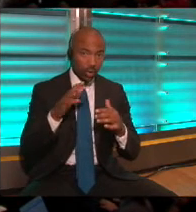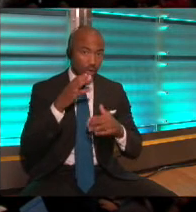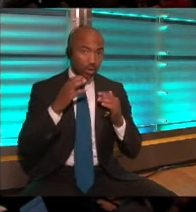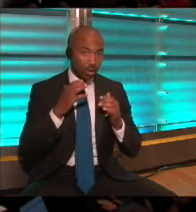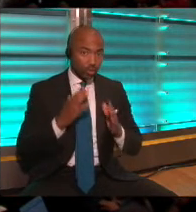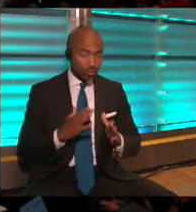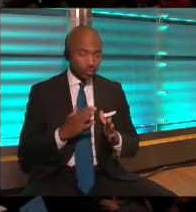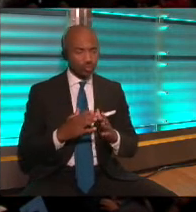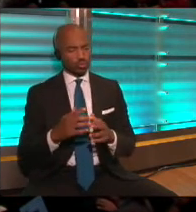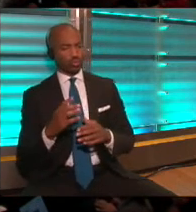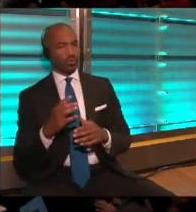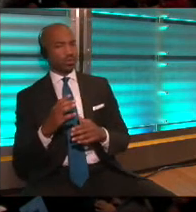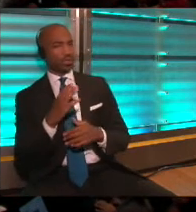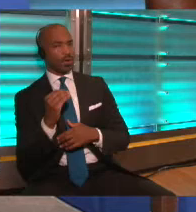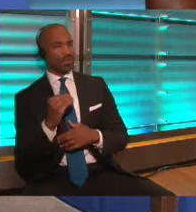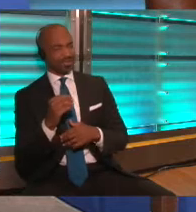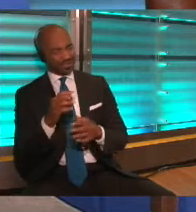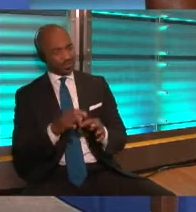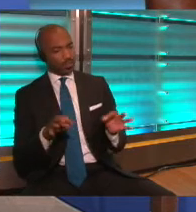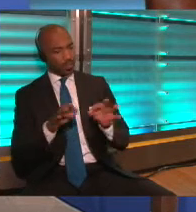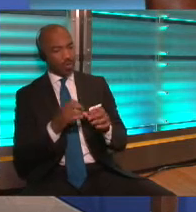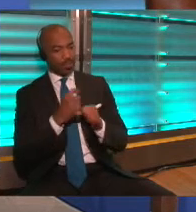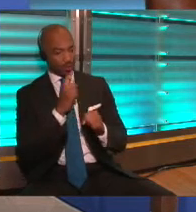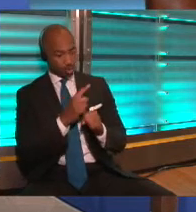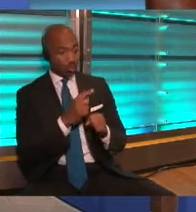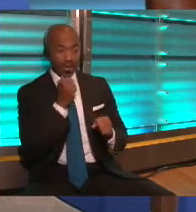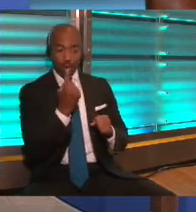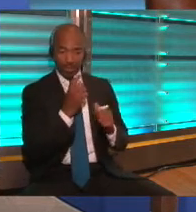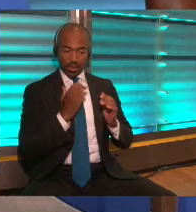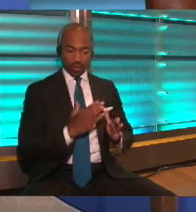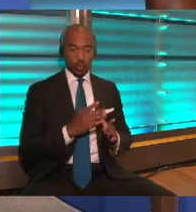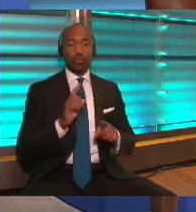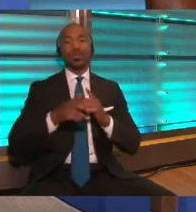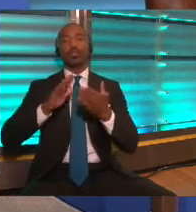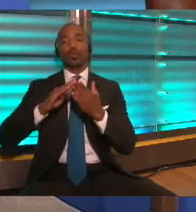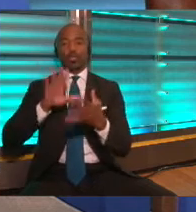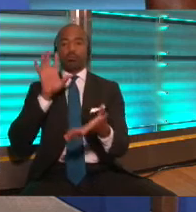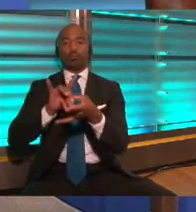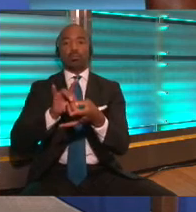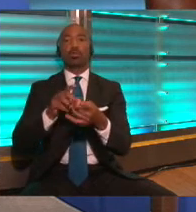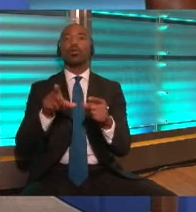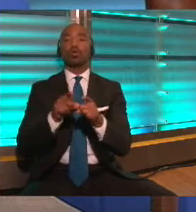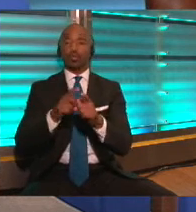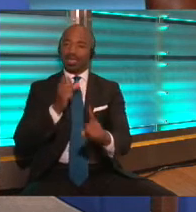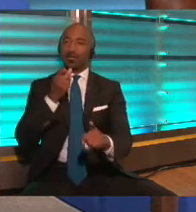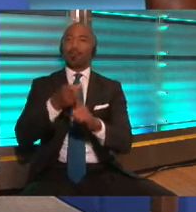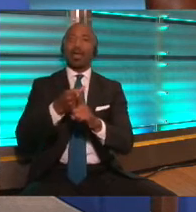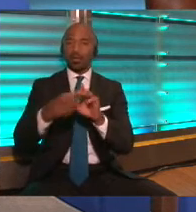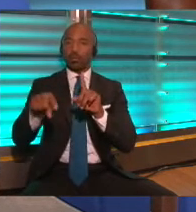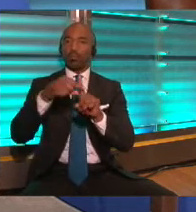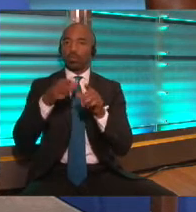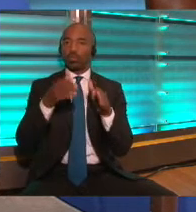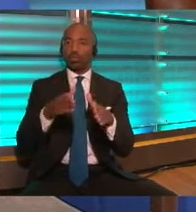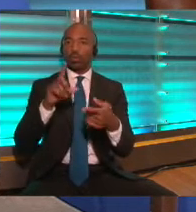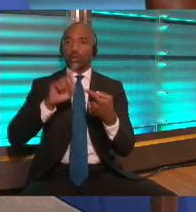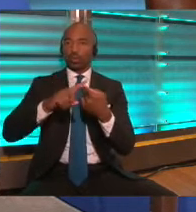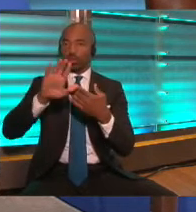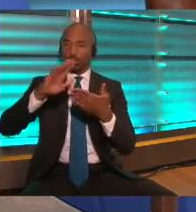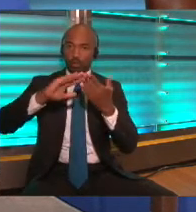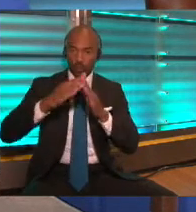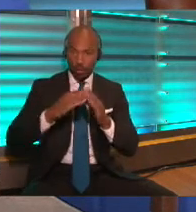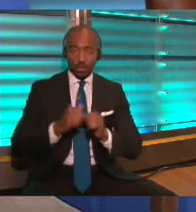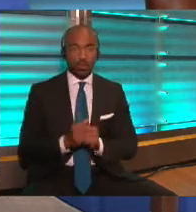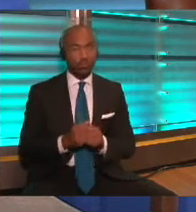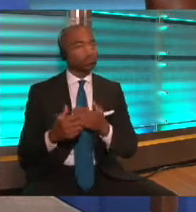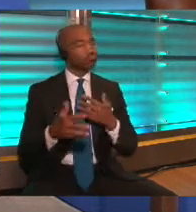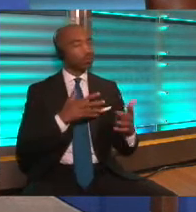company, it's important to make connections in the communities that you serve and make an impact. And no matter what your business model is, and whether